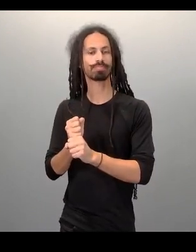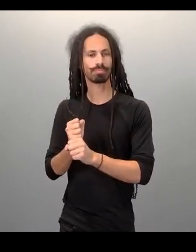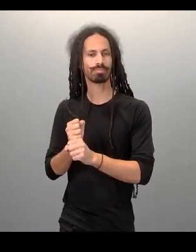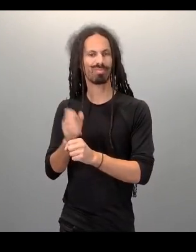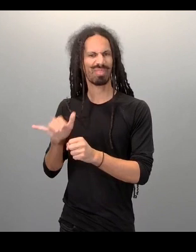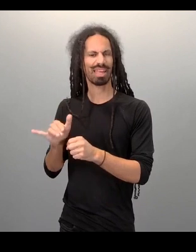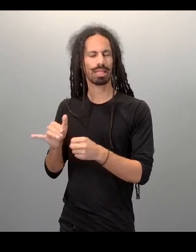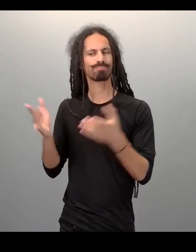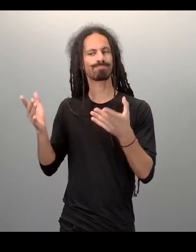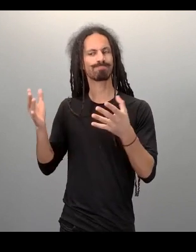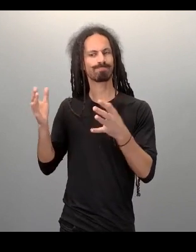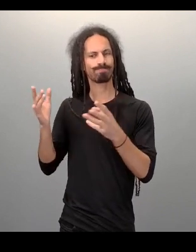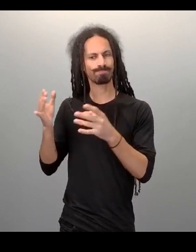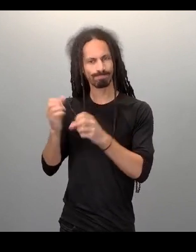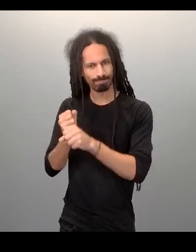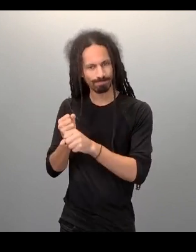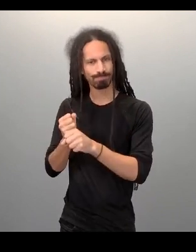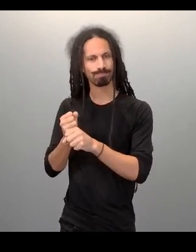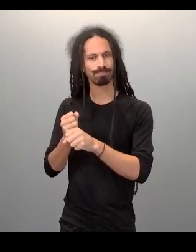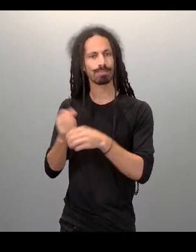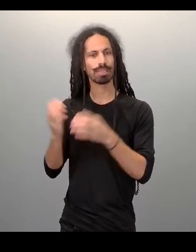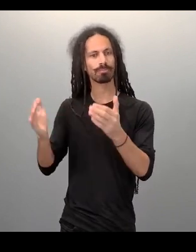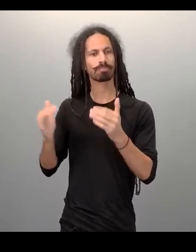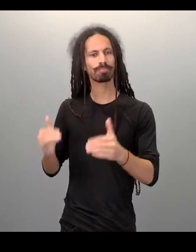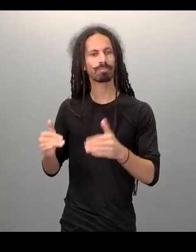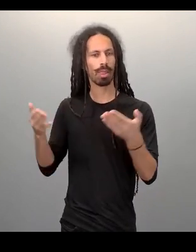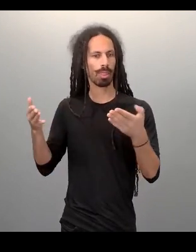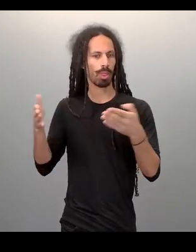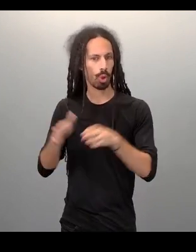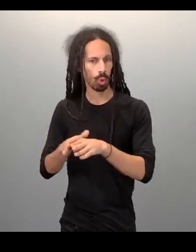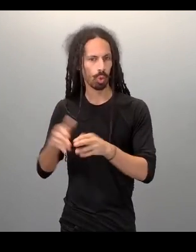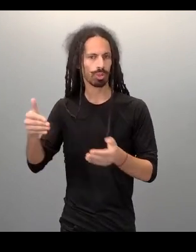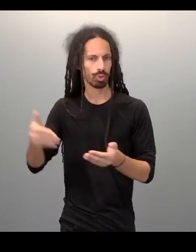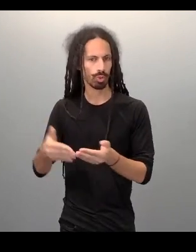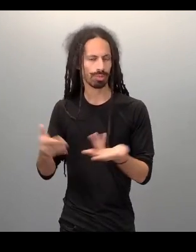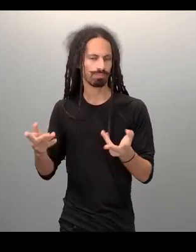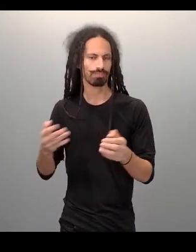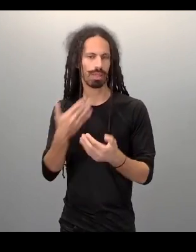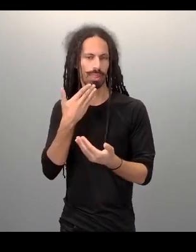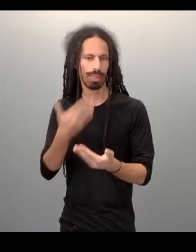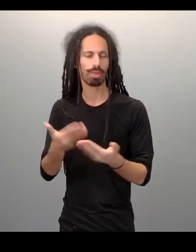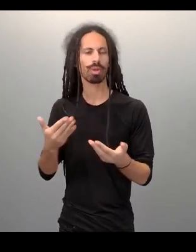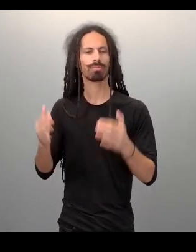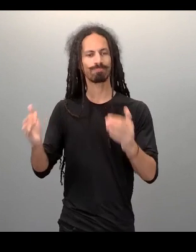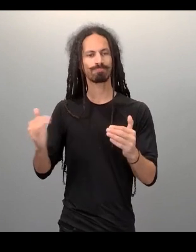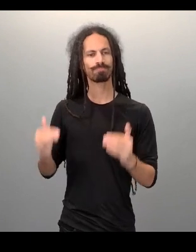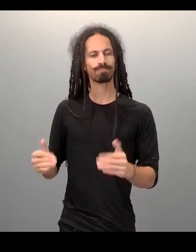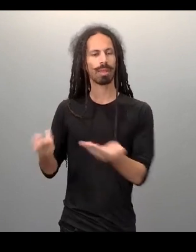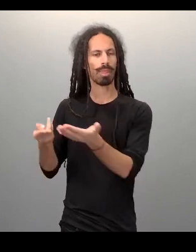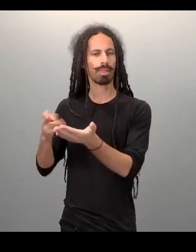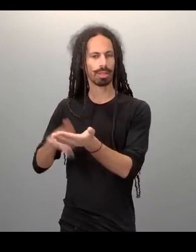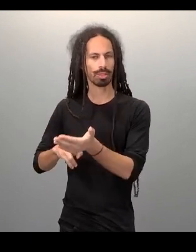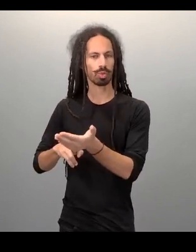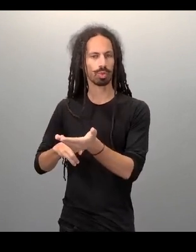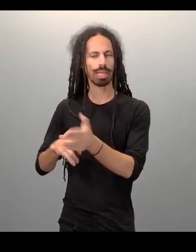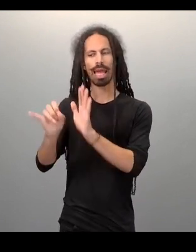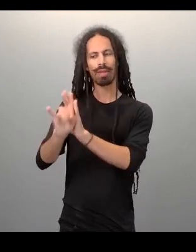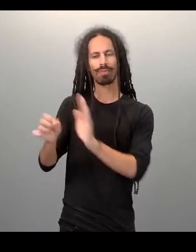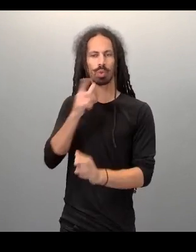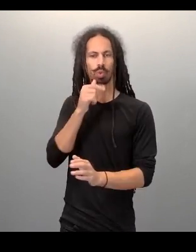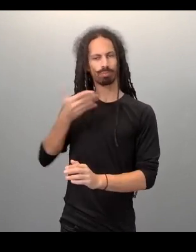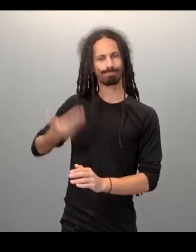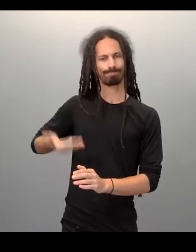greeting and a signature, who we are. Very clearly identifying that we are